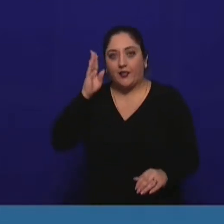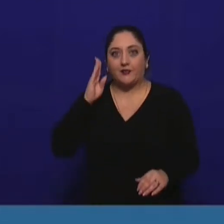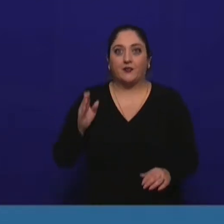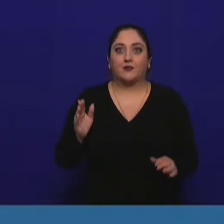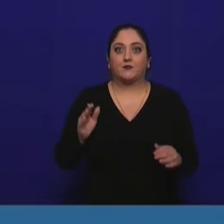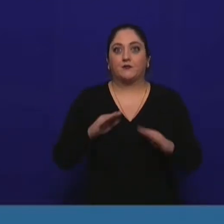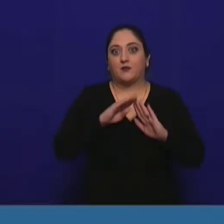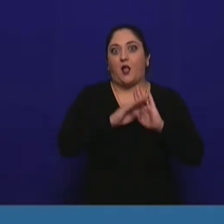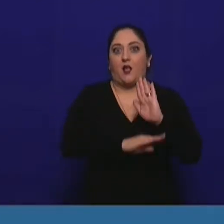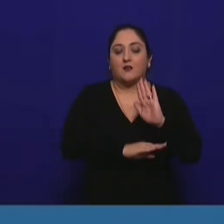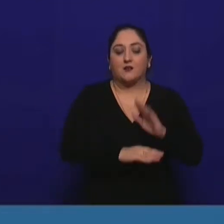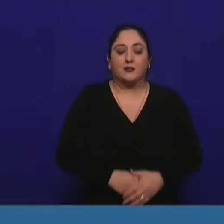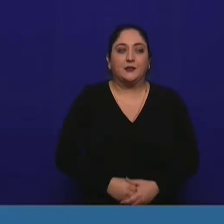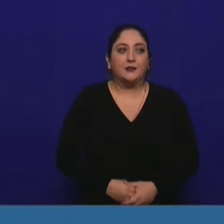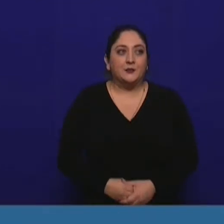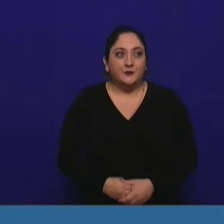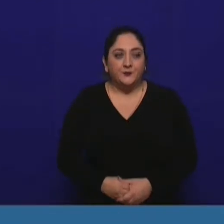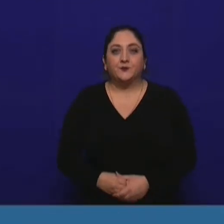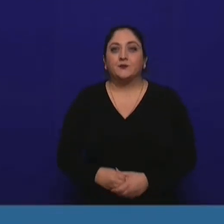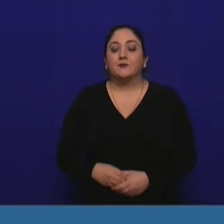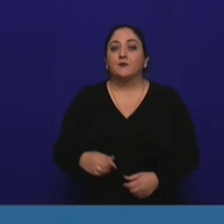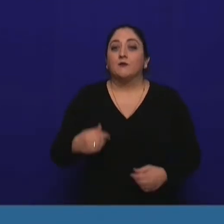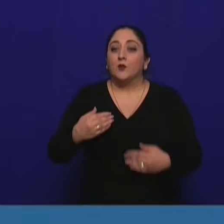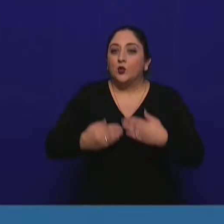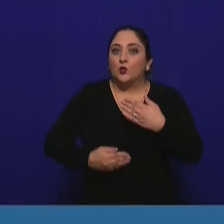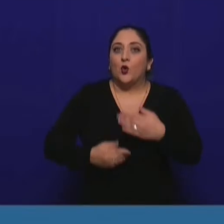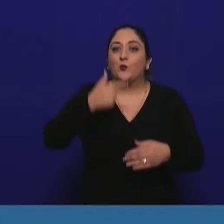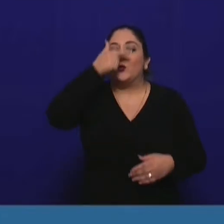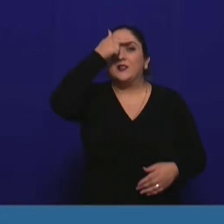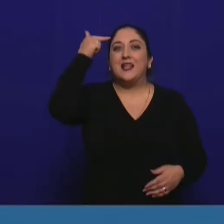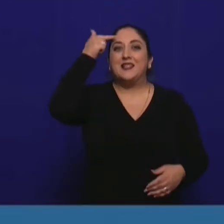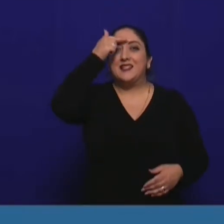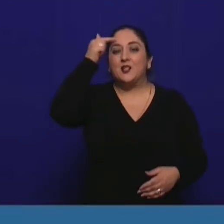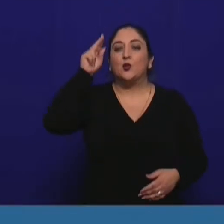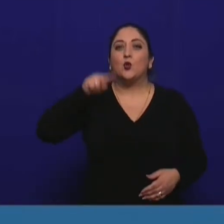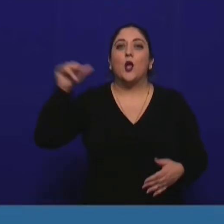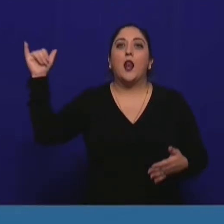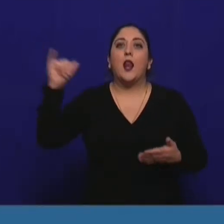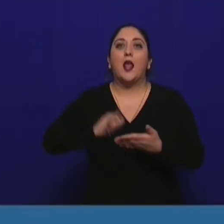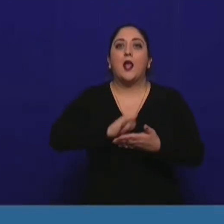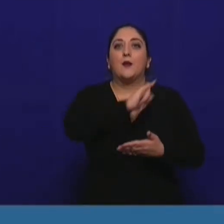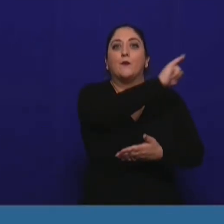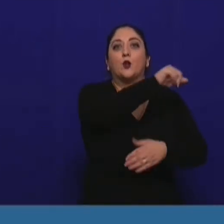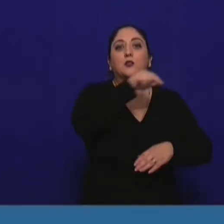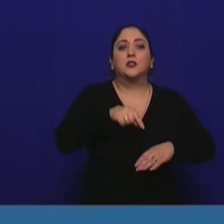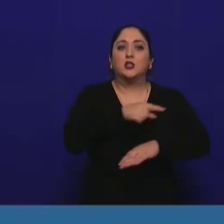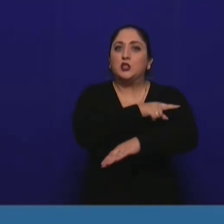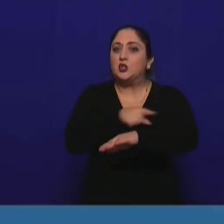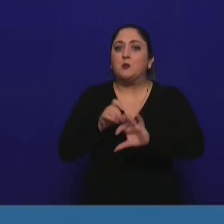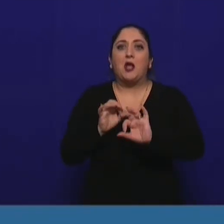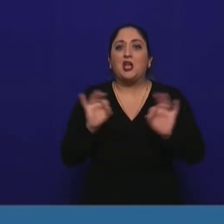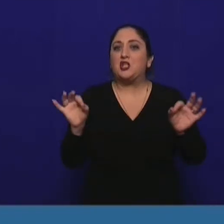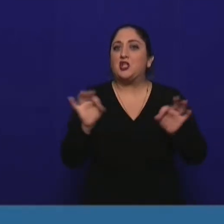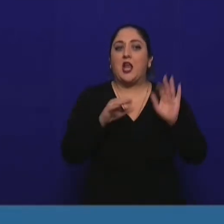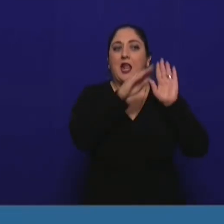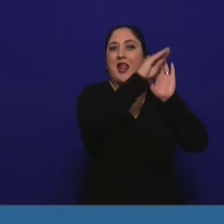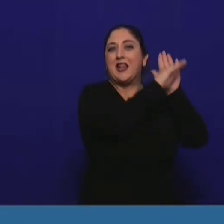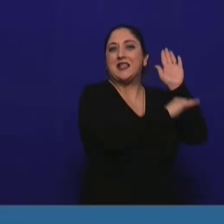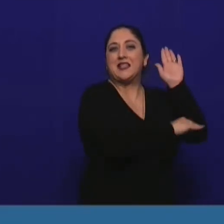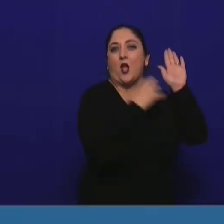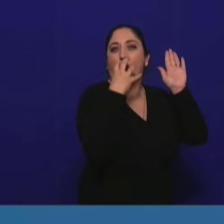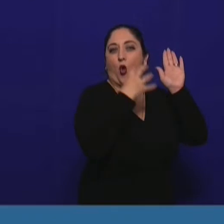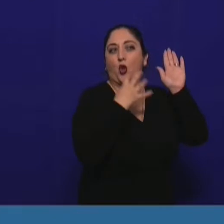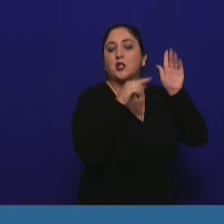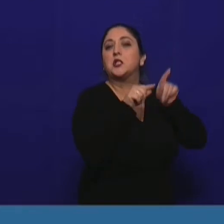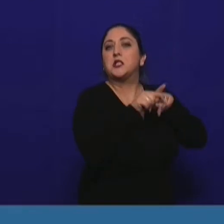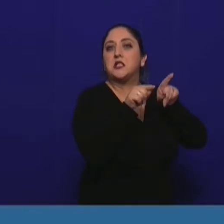għajna insaħħu dejjem il-testjar li għandna fl-ajruport tagħna, dil-ġimgħa ma kien hemm l-ebda bidla fl-Amber countries u